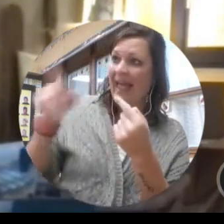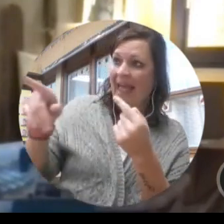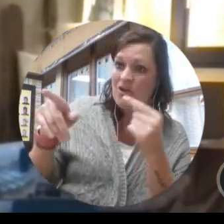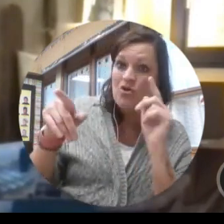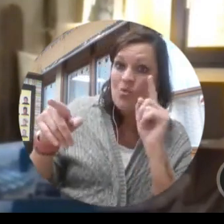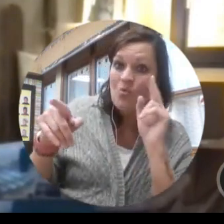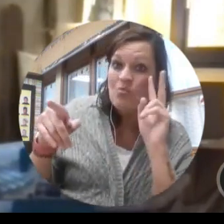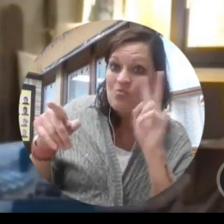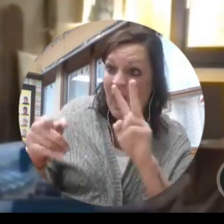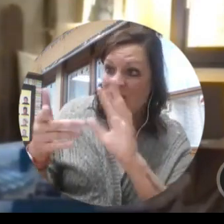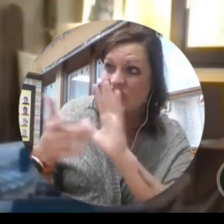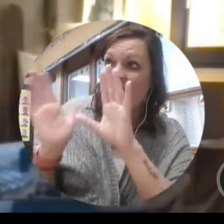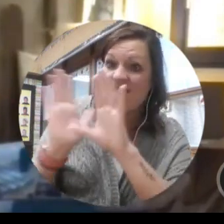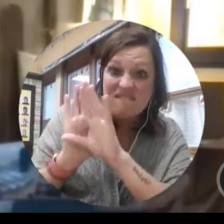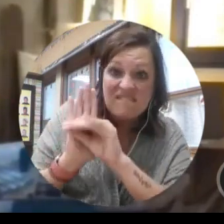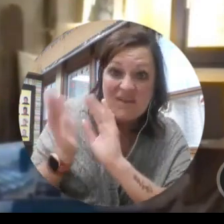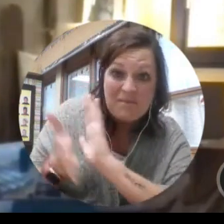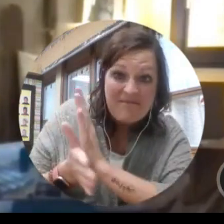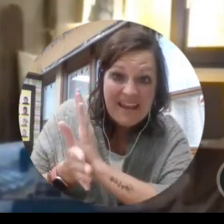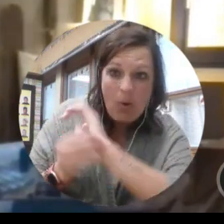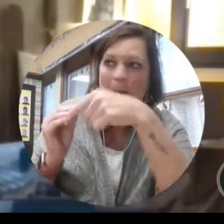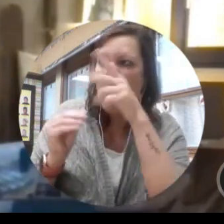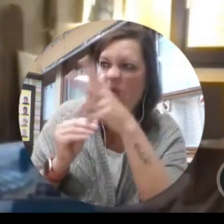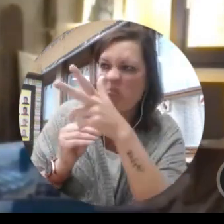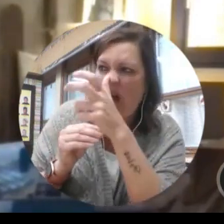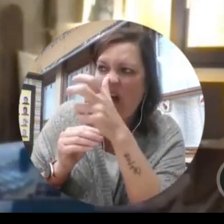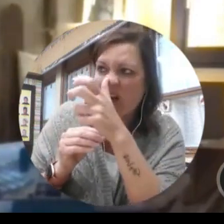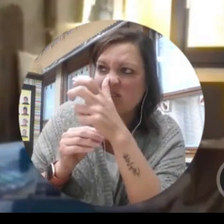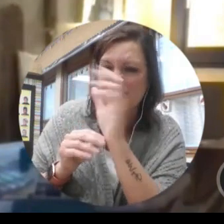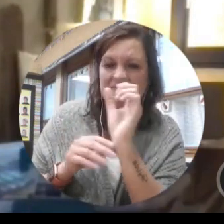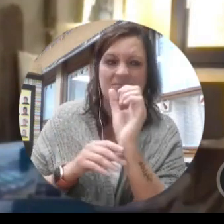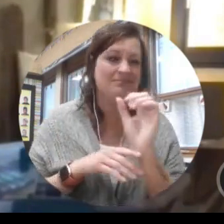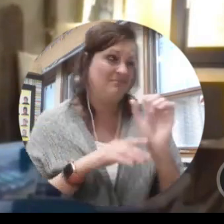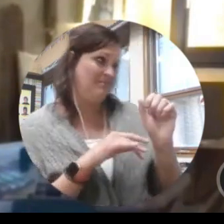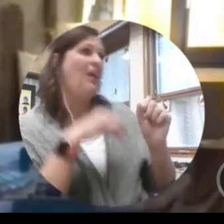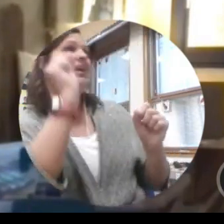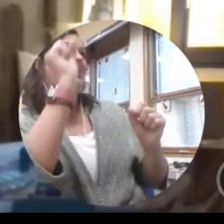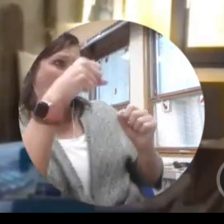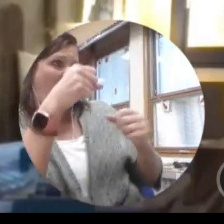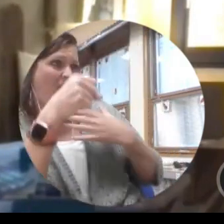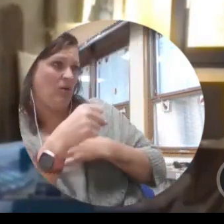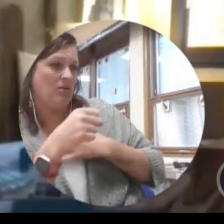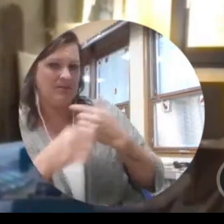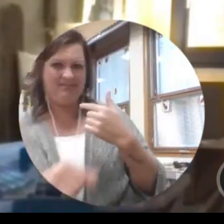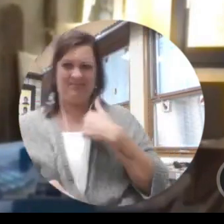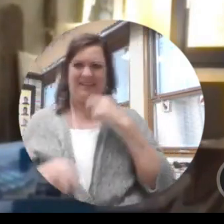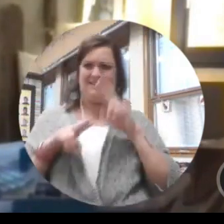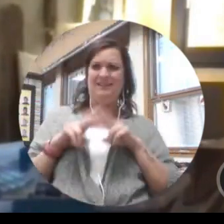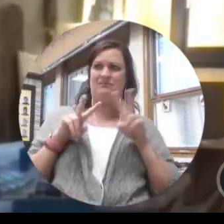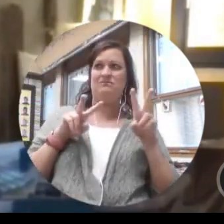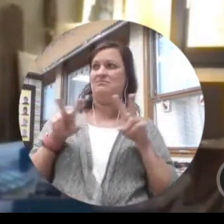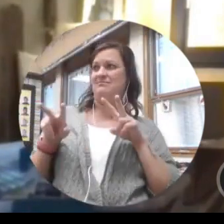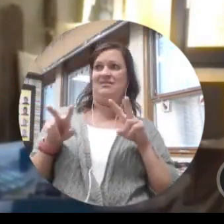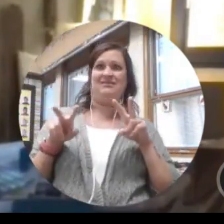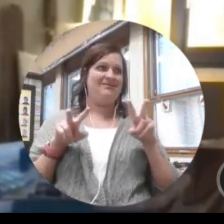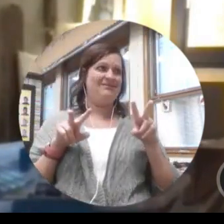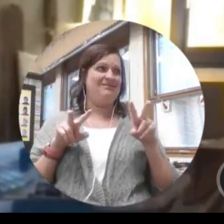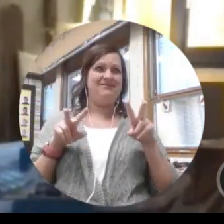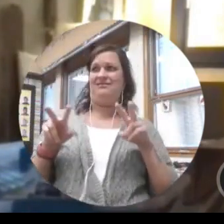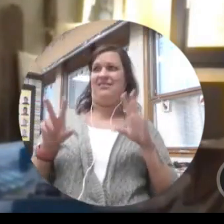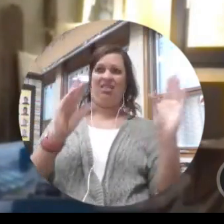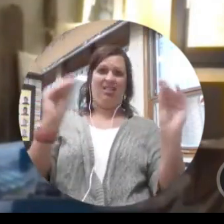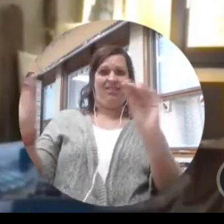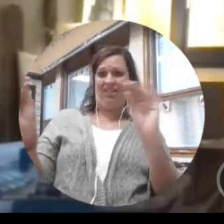pillow? Yeah, Matt said. It was disgusting. It reminded me of last year. Remember when Mr. Patton? The other